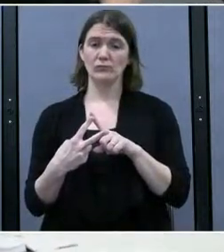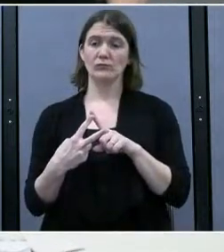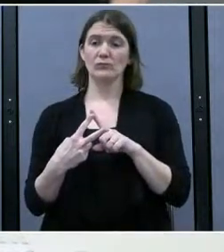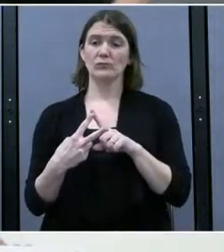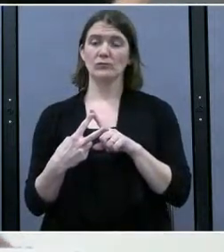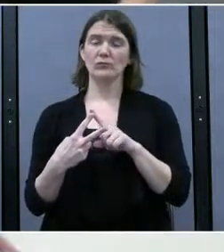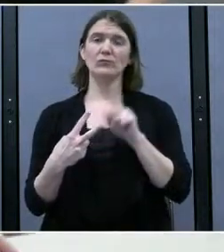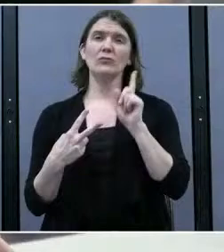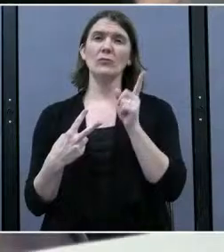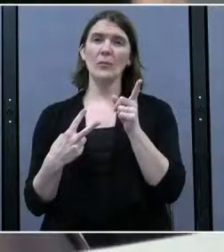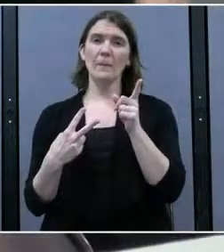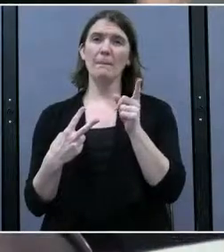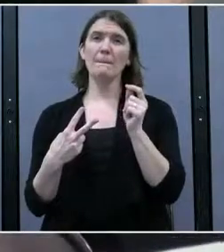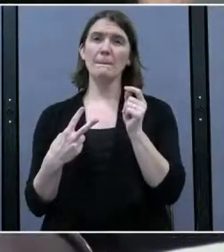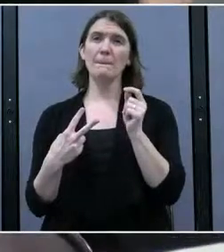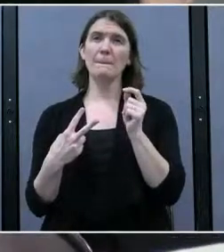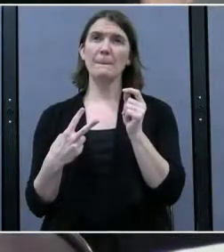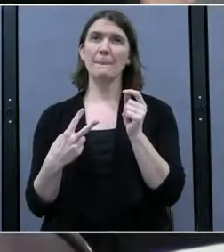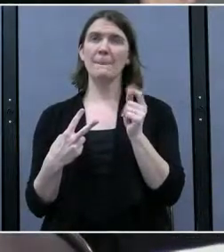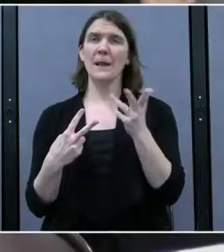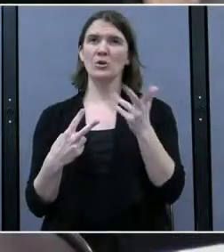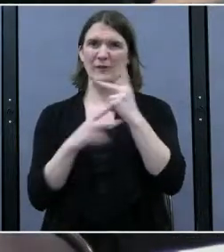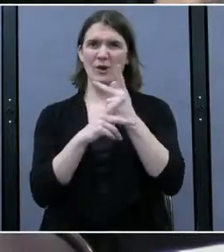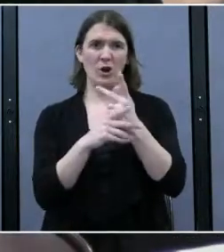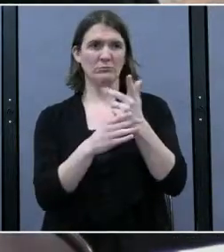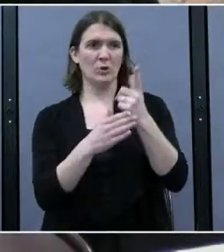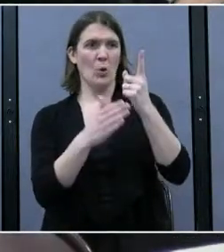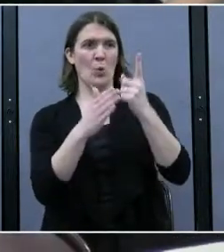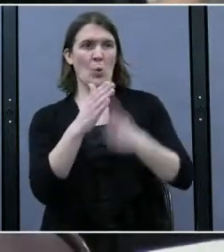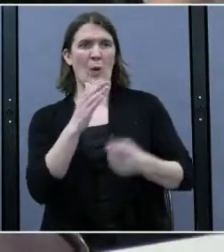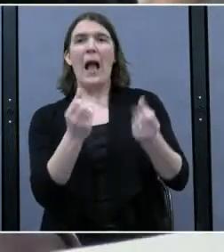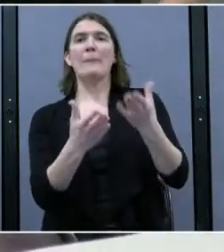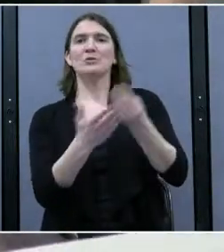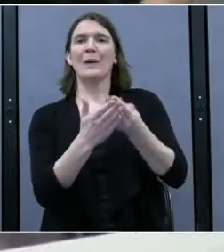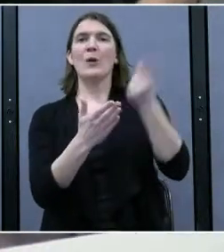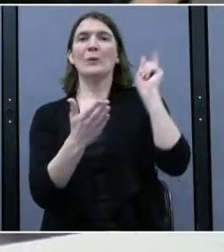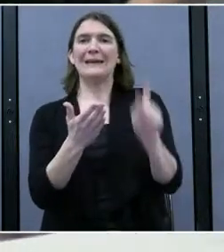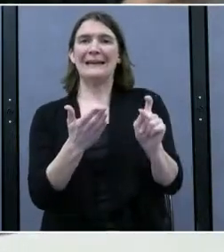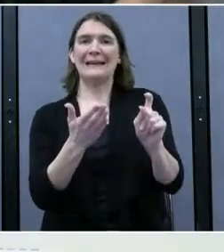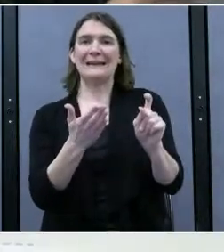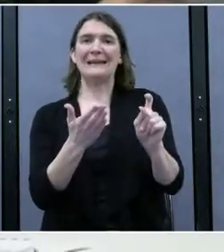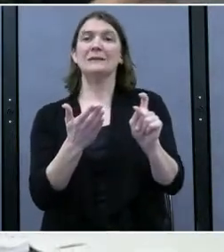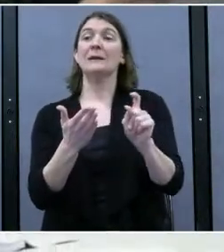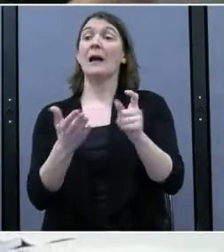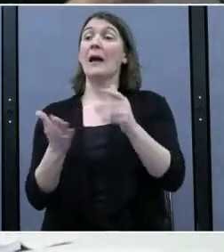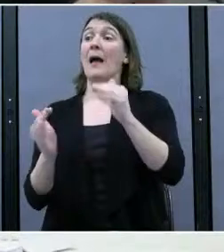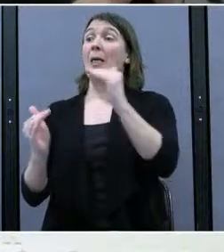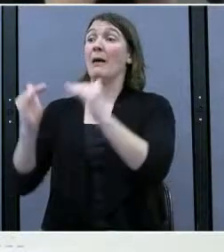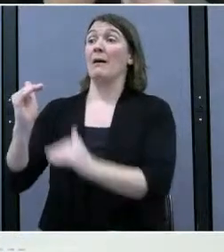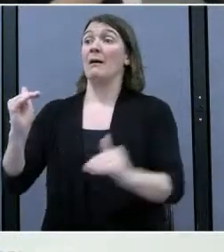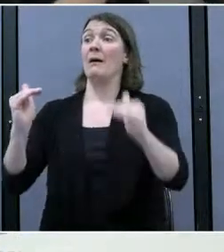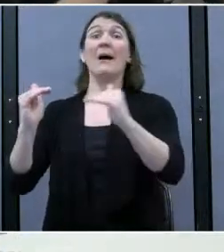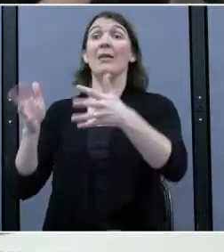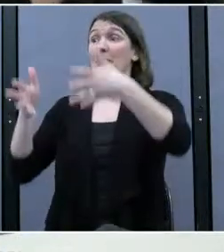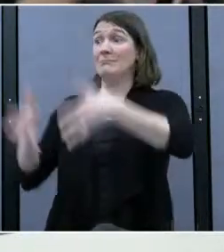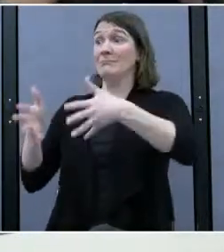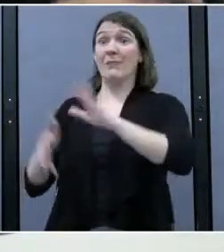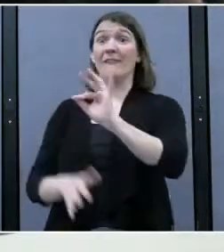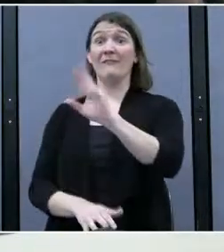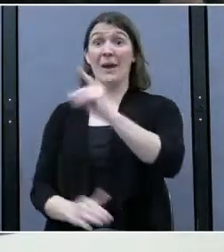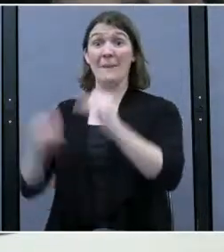I'm hearing, what amount does the town need to raise to bring its fund balance to 10%? Is that one